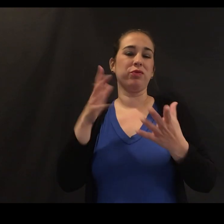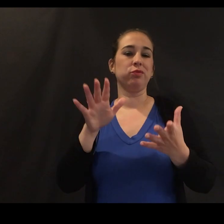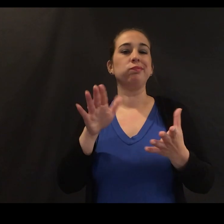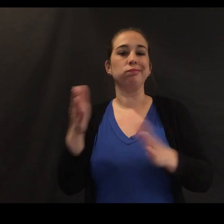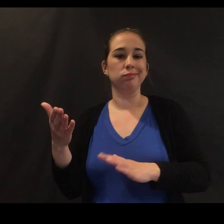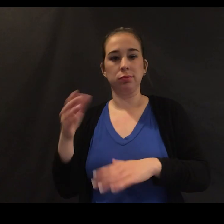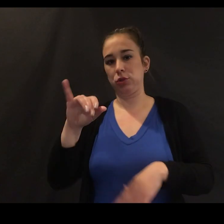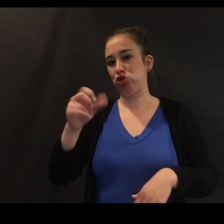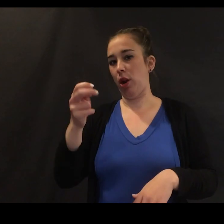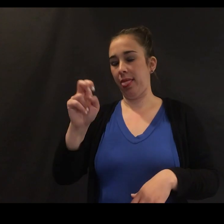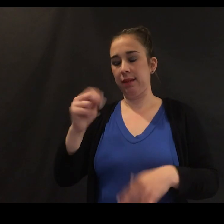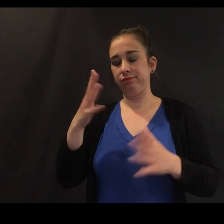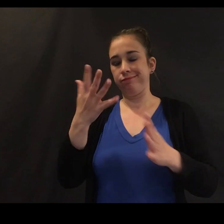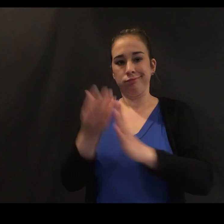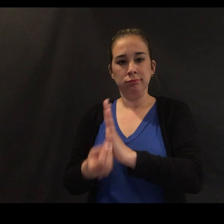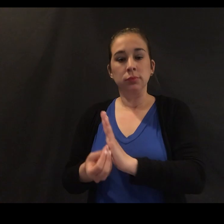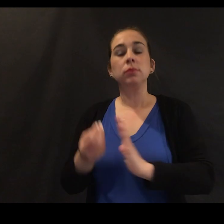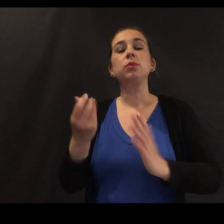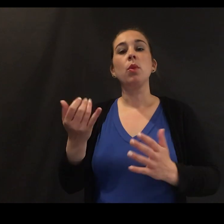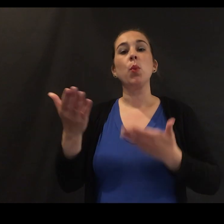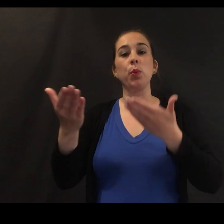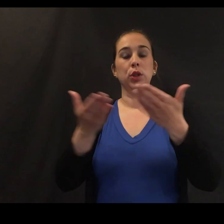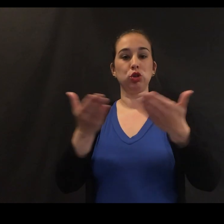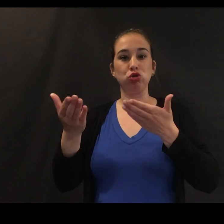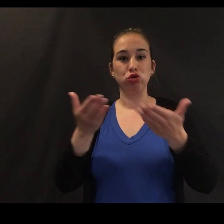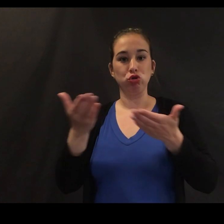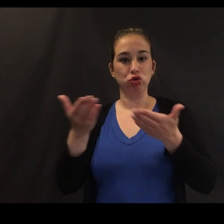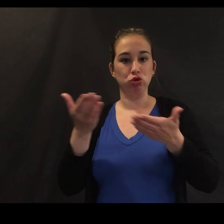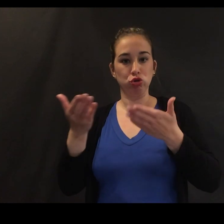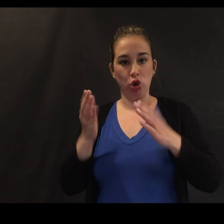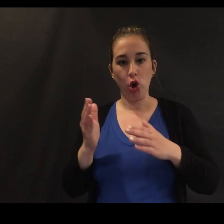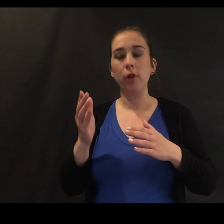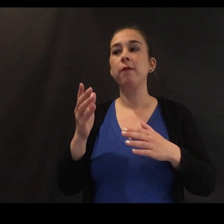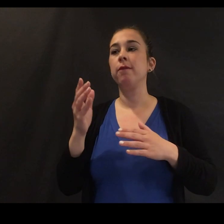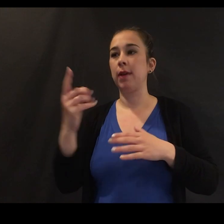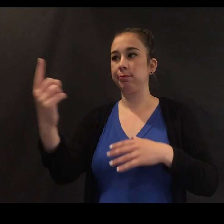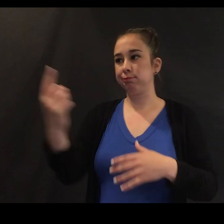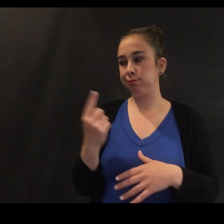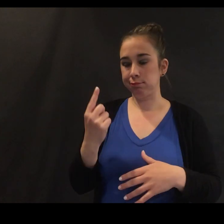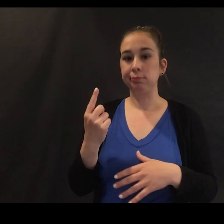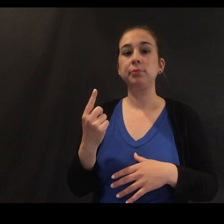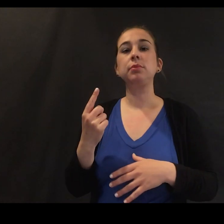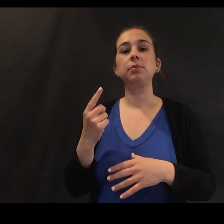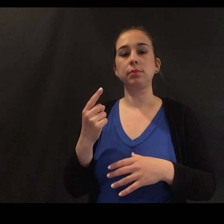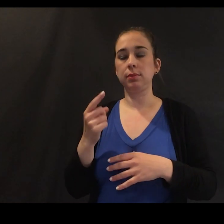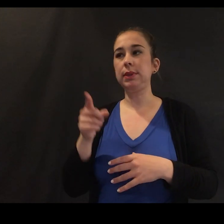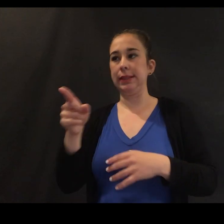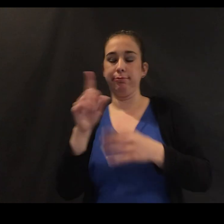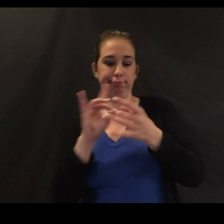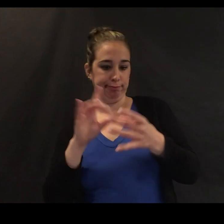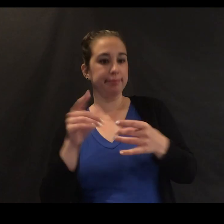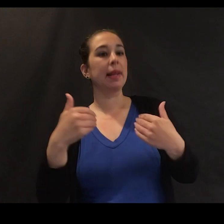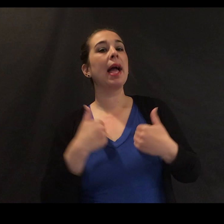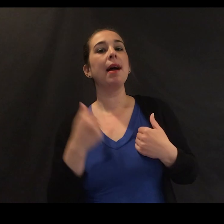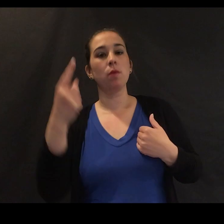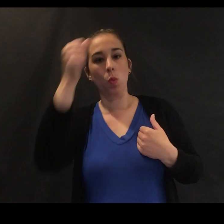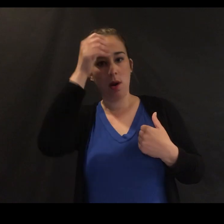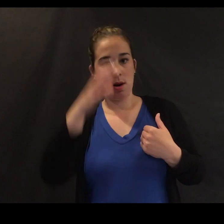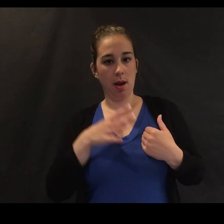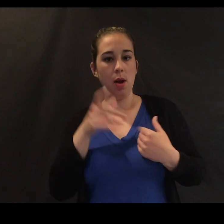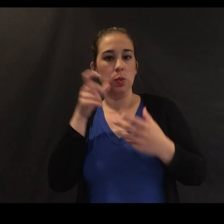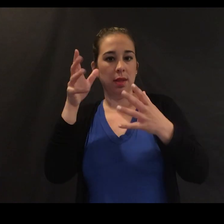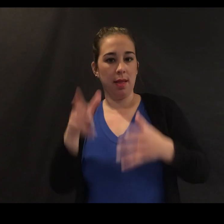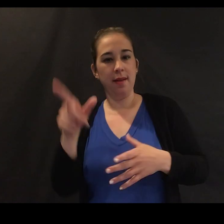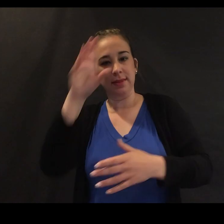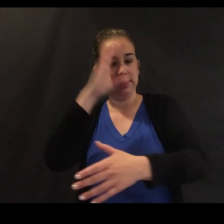Jonathan. And the servant comes, as he's been requested by the king to come, and he says, "Yeah, there is one guy that's left. One of the